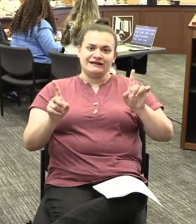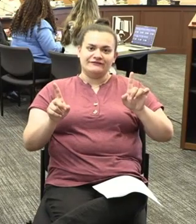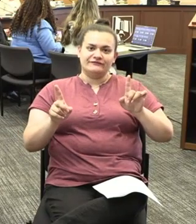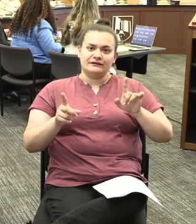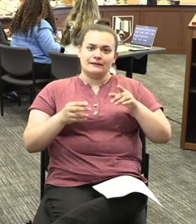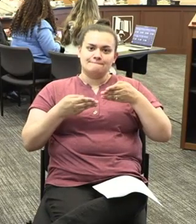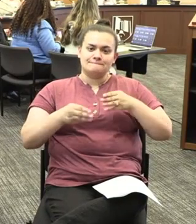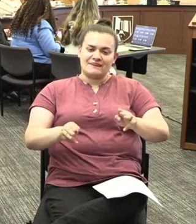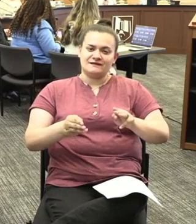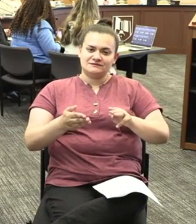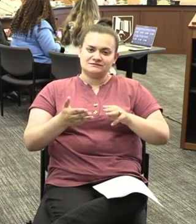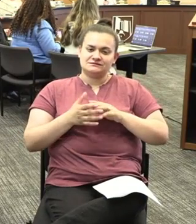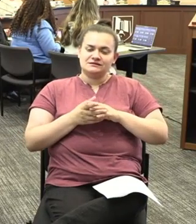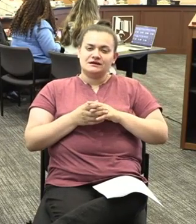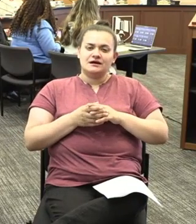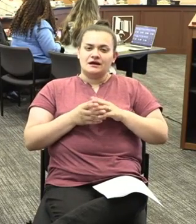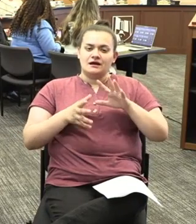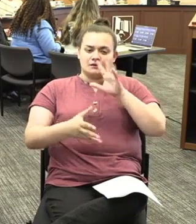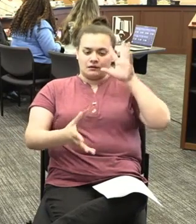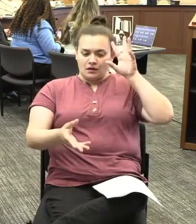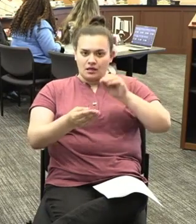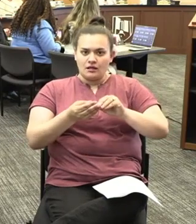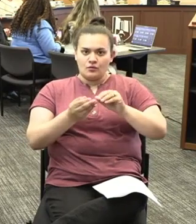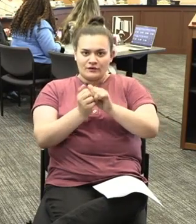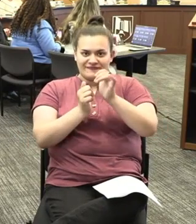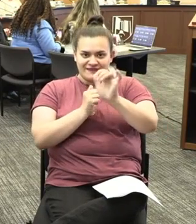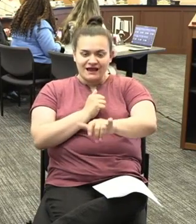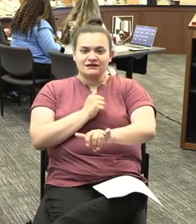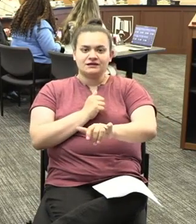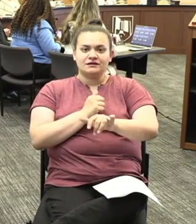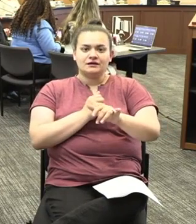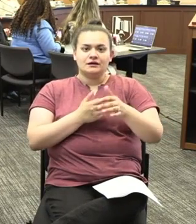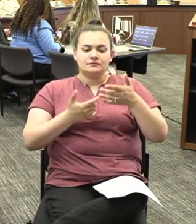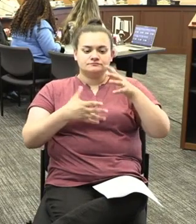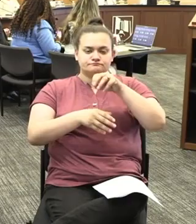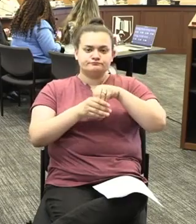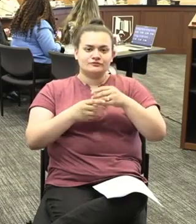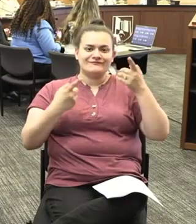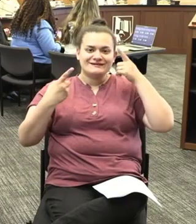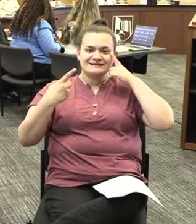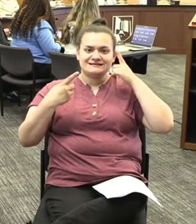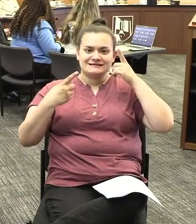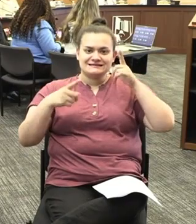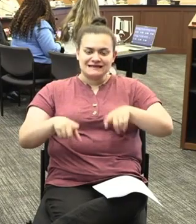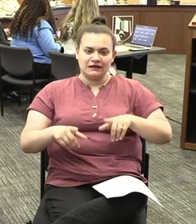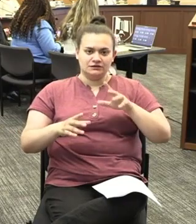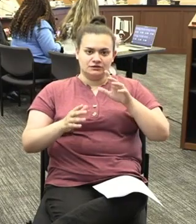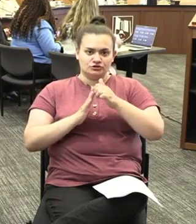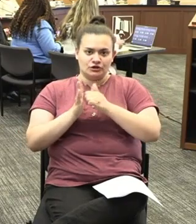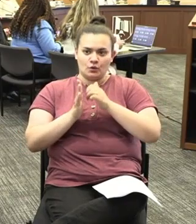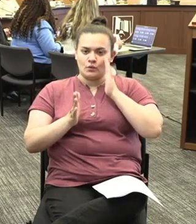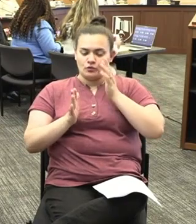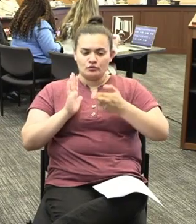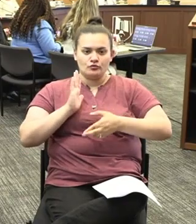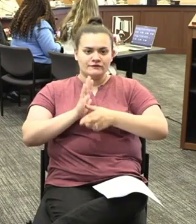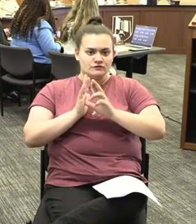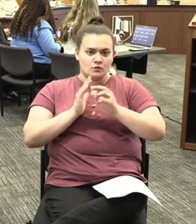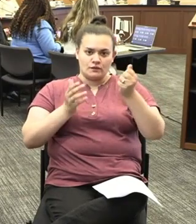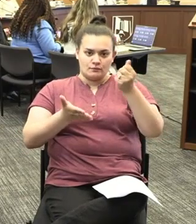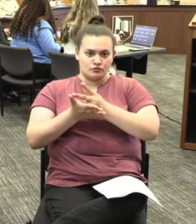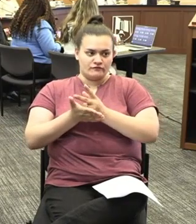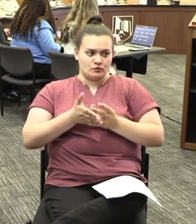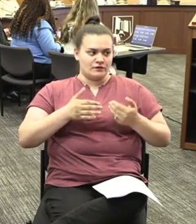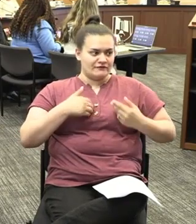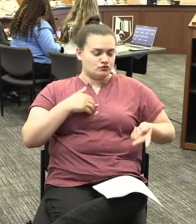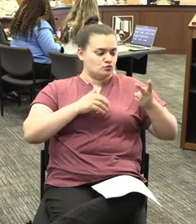credit. In addition to all of that, as part of the consent agenda for review only and approval, we have 2 policies that